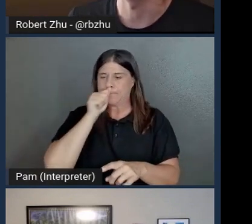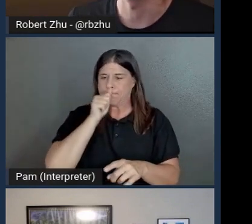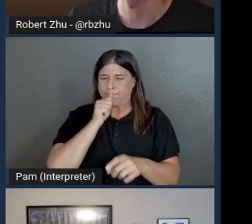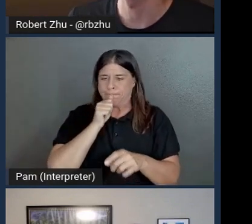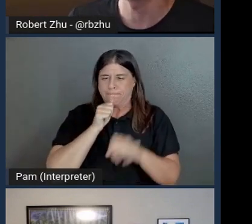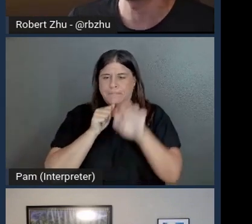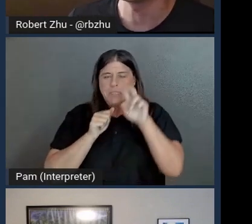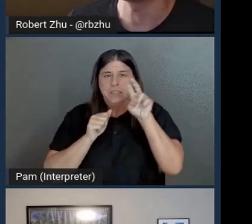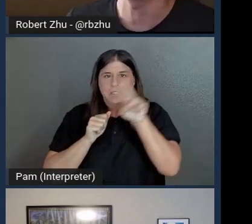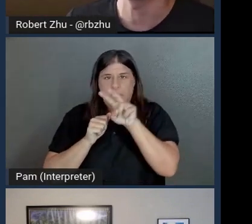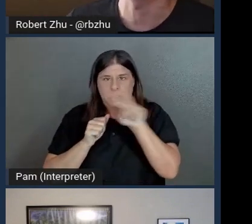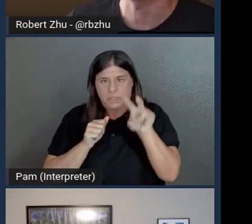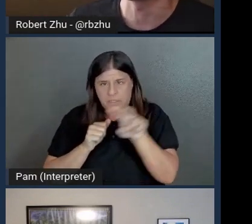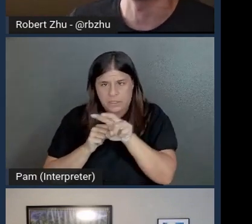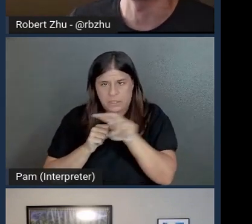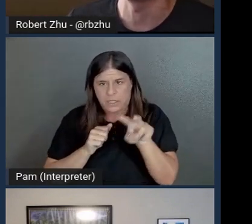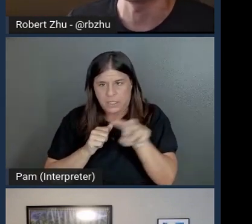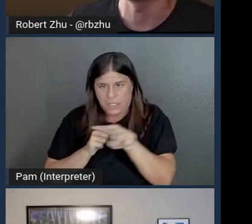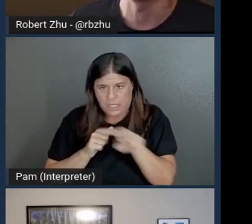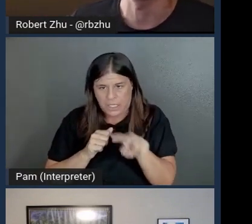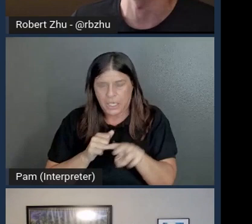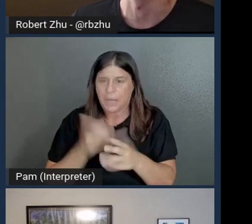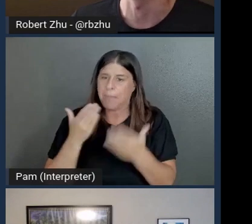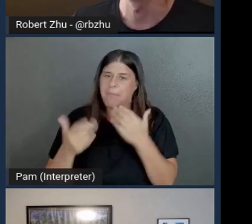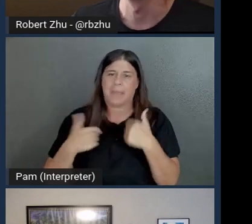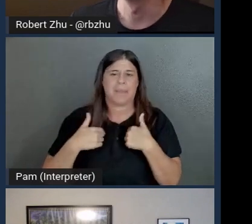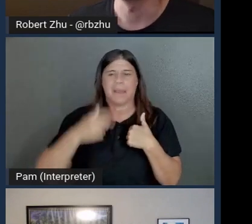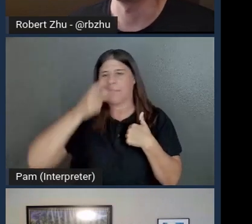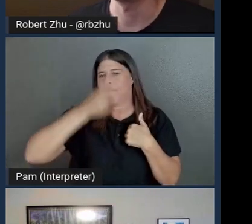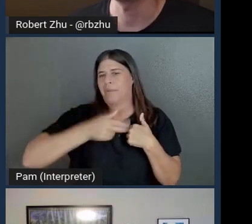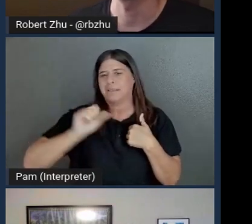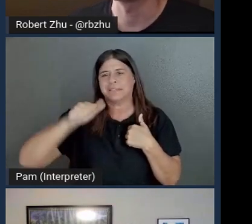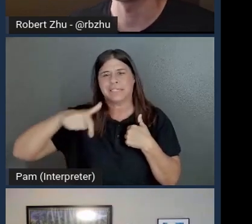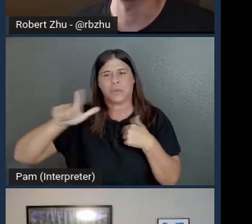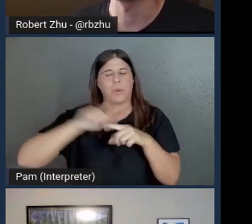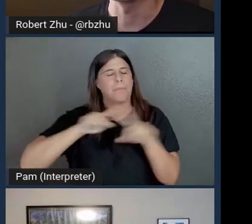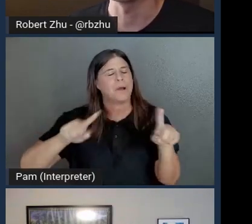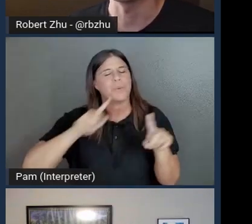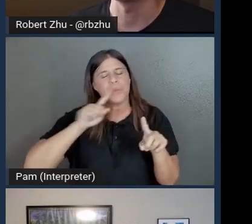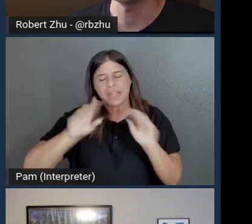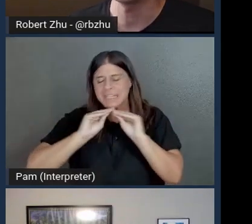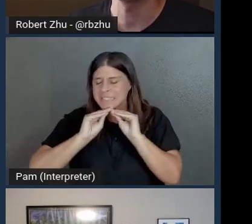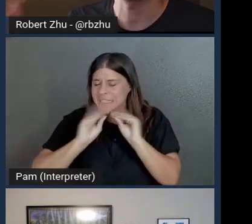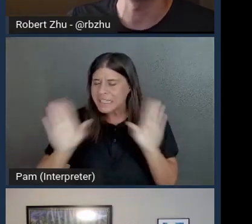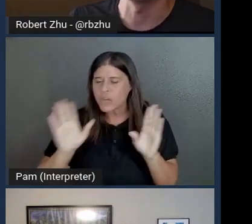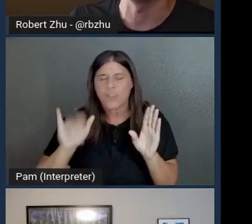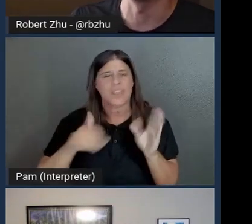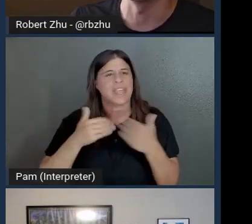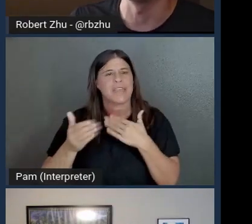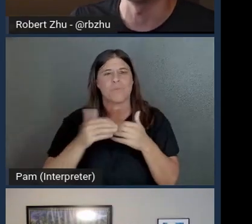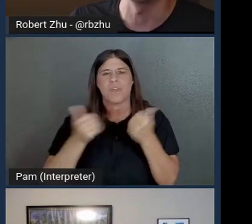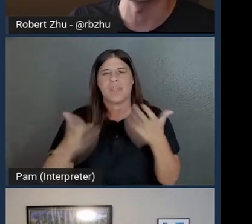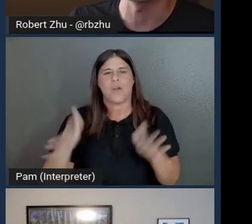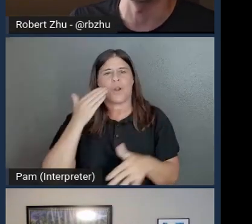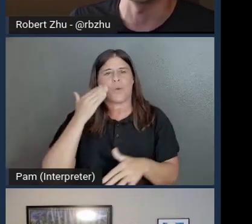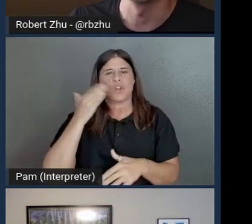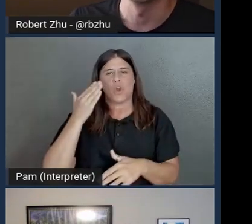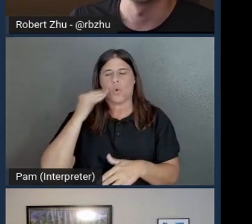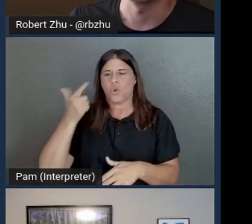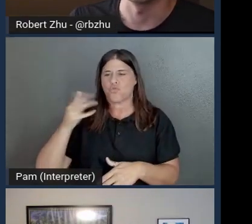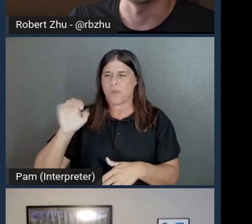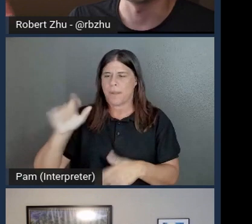thing. Maybe I'm just bad at SQL, but it's pretty clear that even without knowing Gremlin or